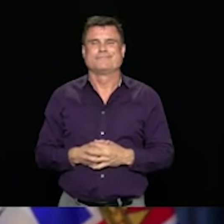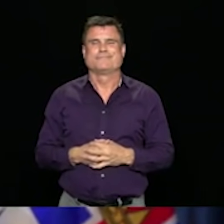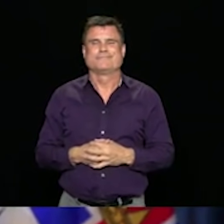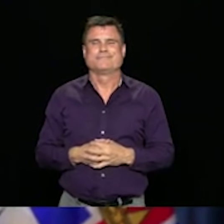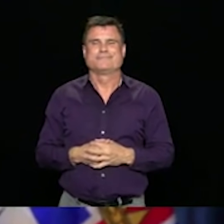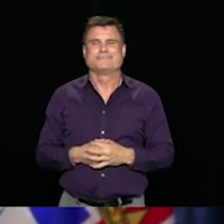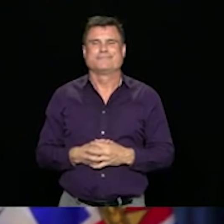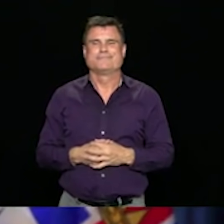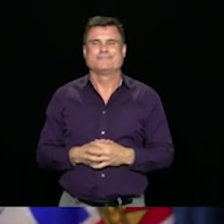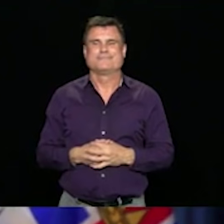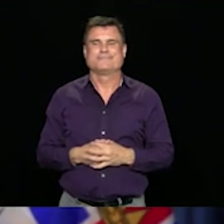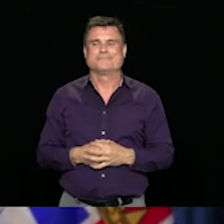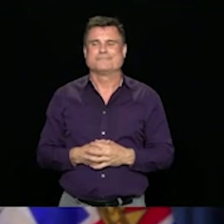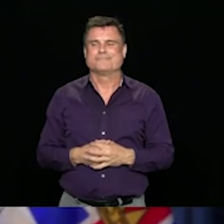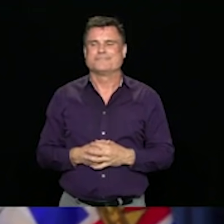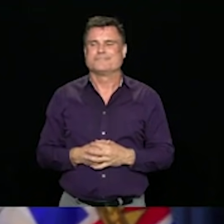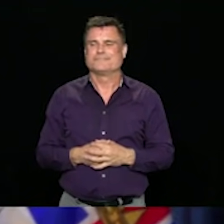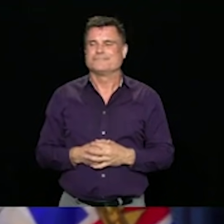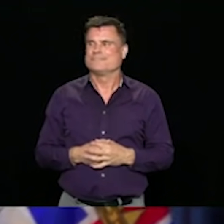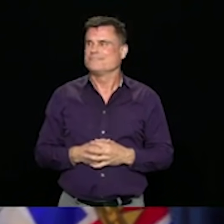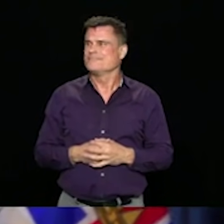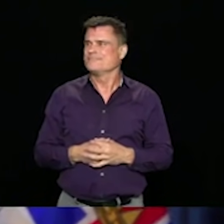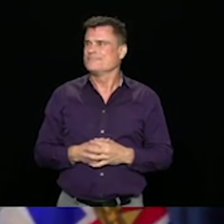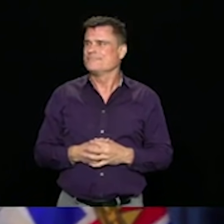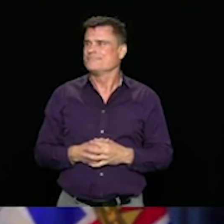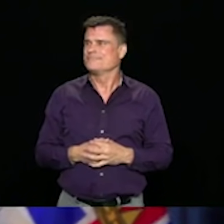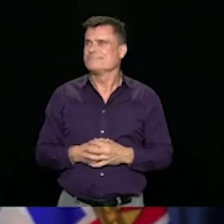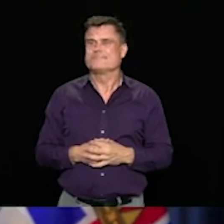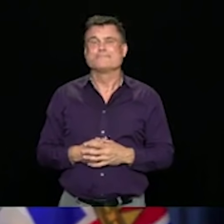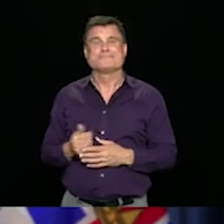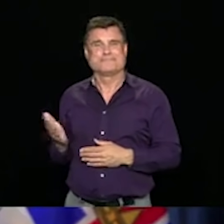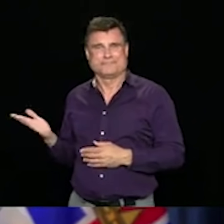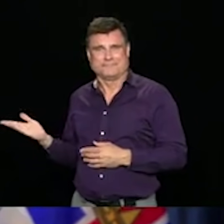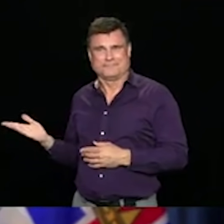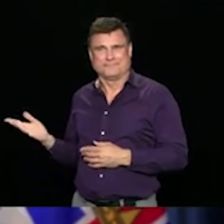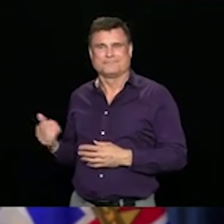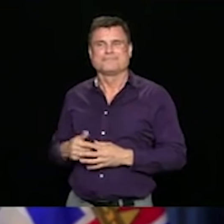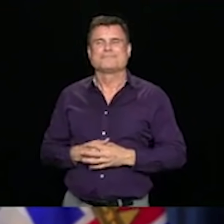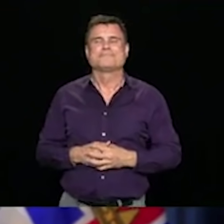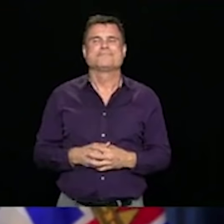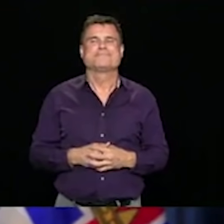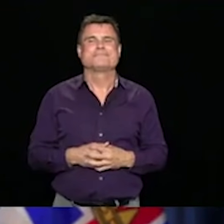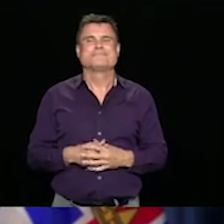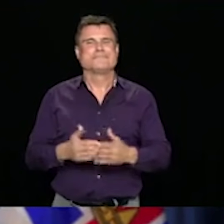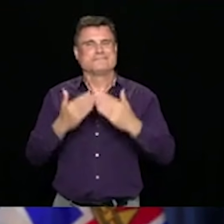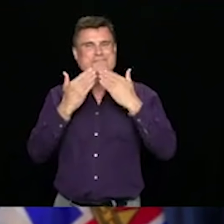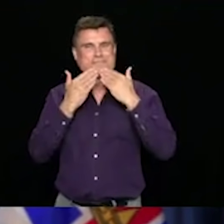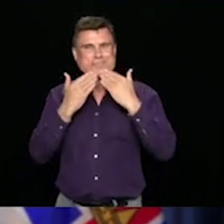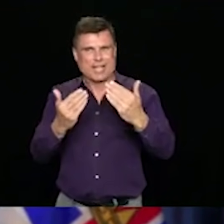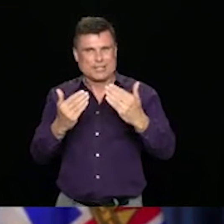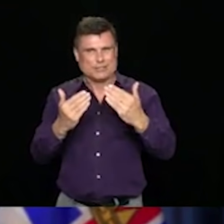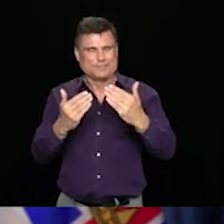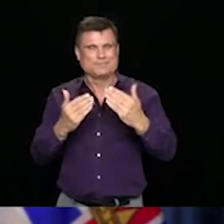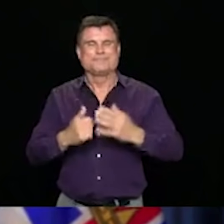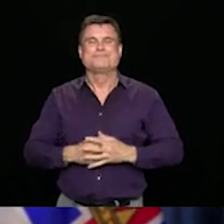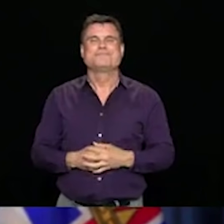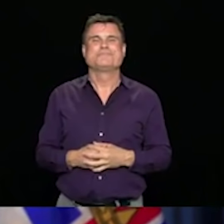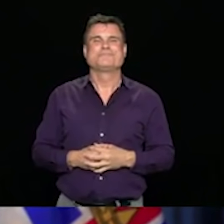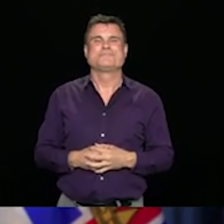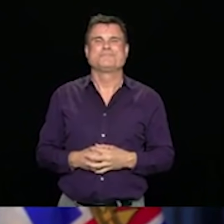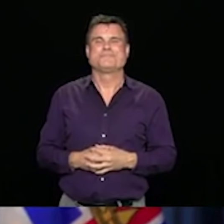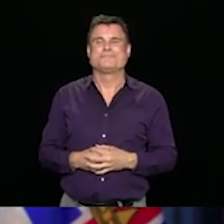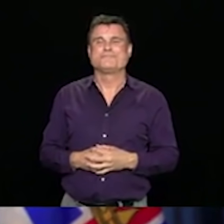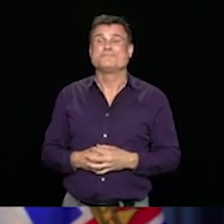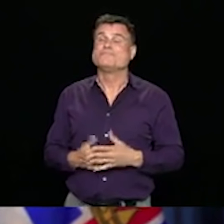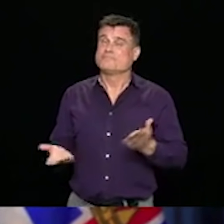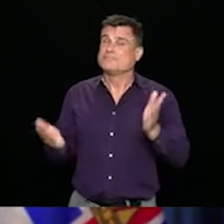Thank you very much, Dr. Henry. I want to join Dr. Henry on behalf of the Premier, on behalf of the province, in expressing our condolences